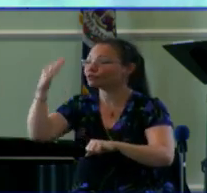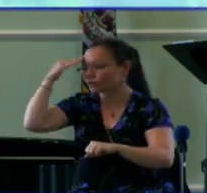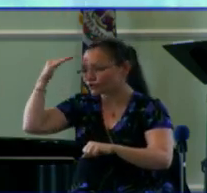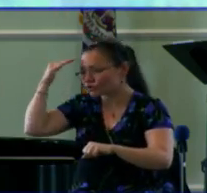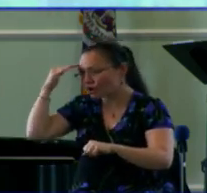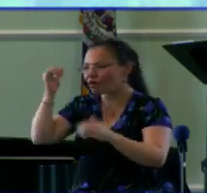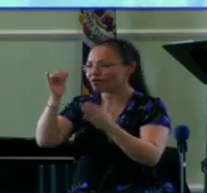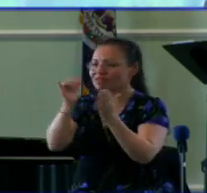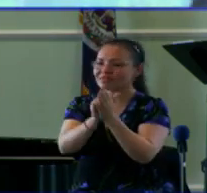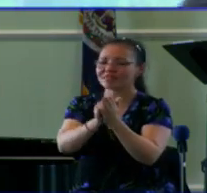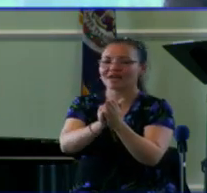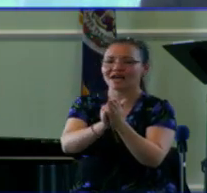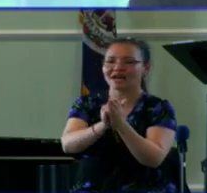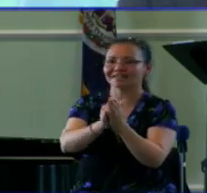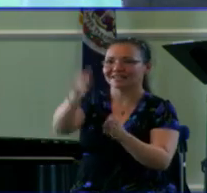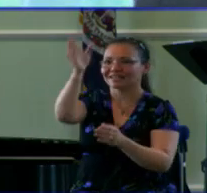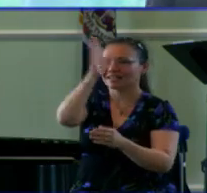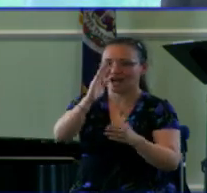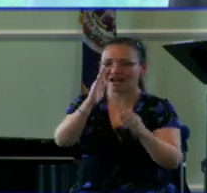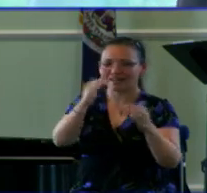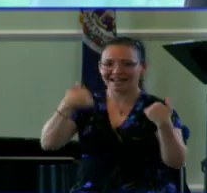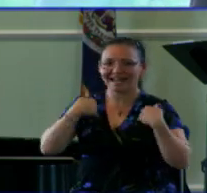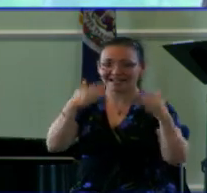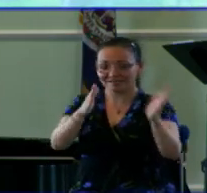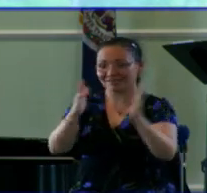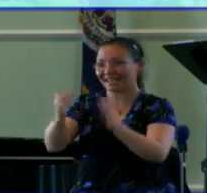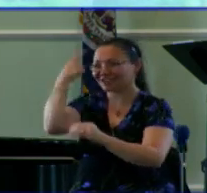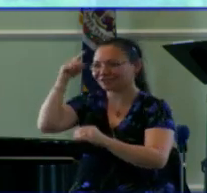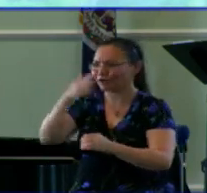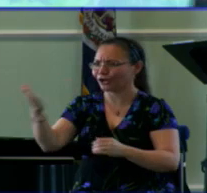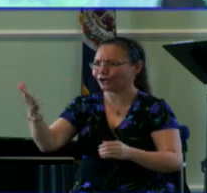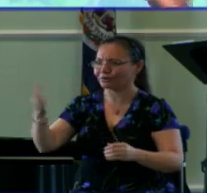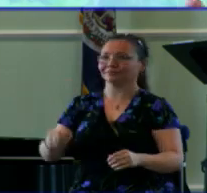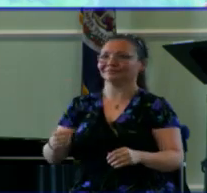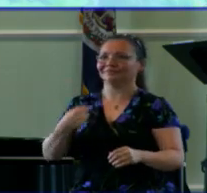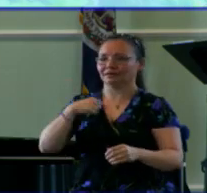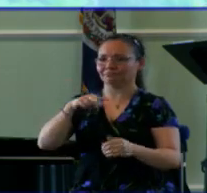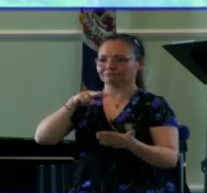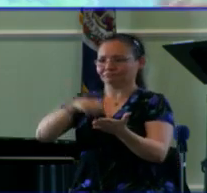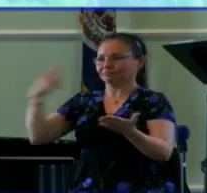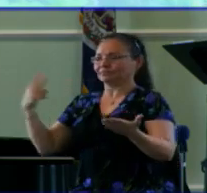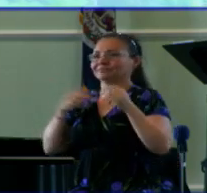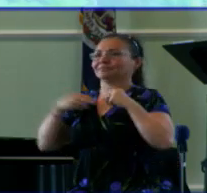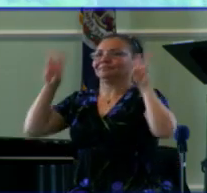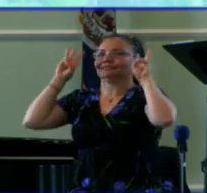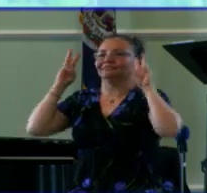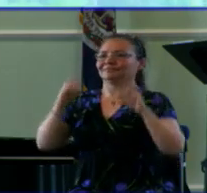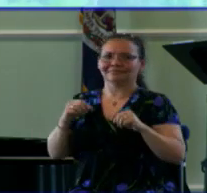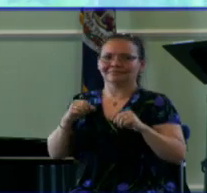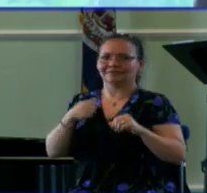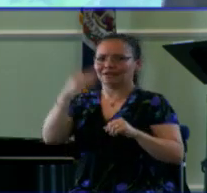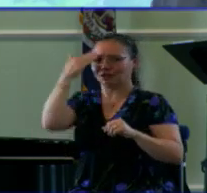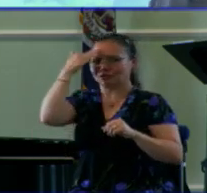the plans that God has for your life." I almost fell out. I was shocked.